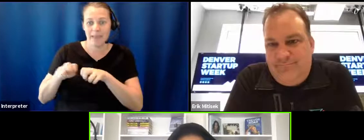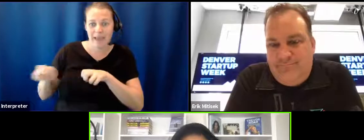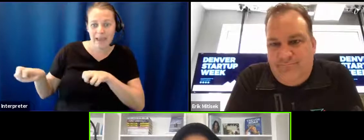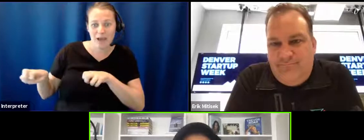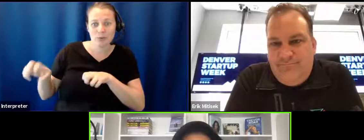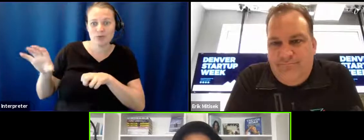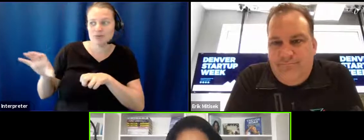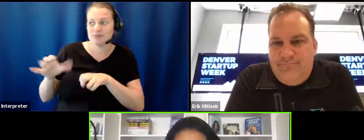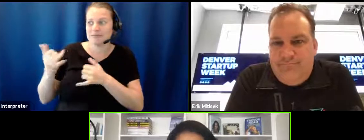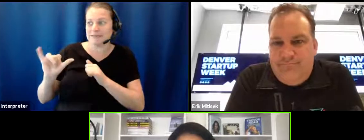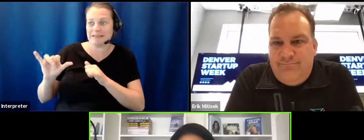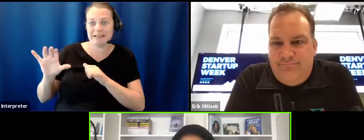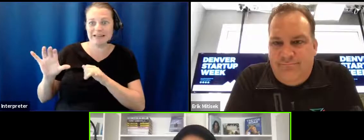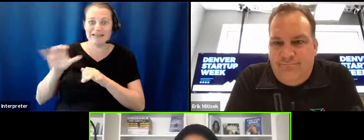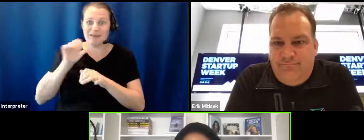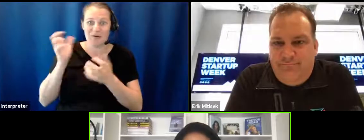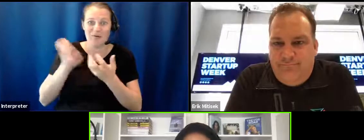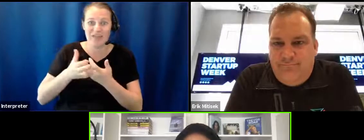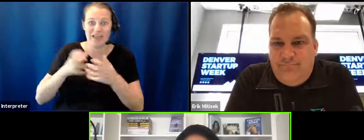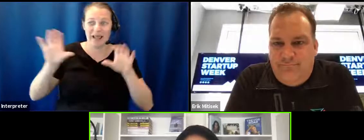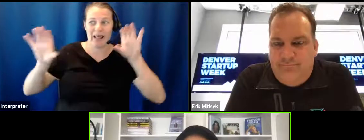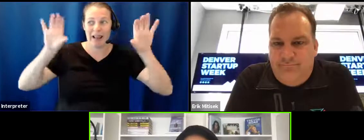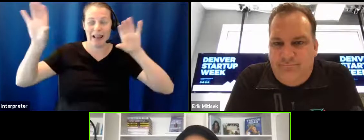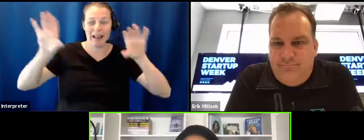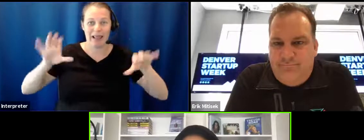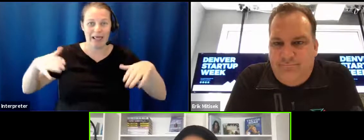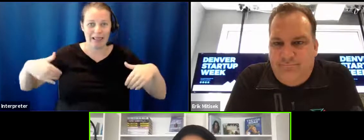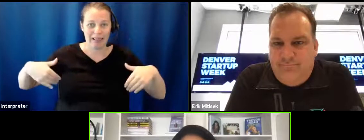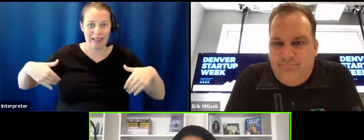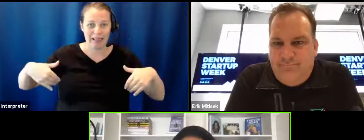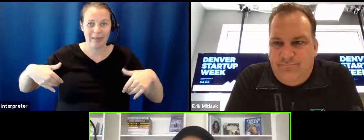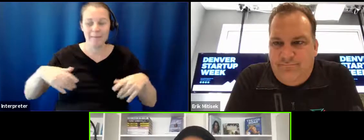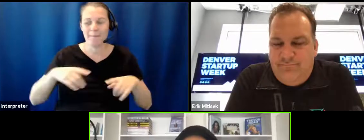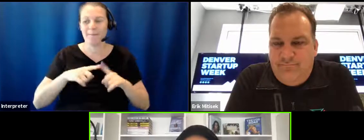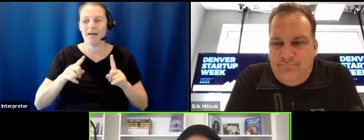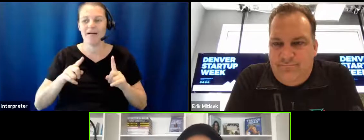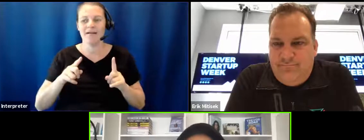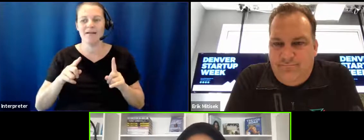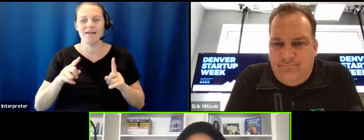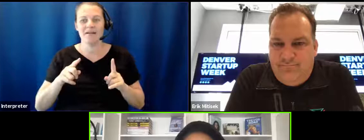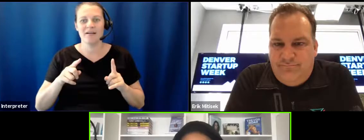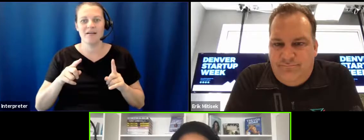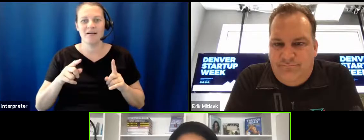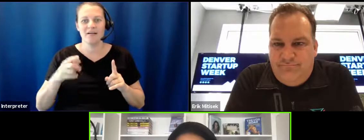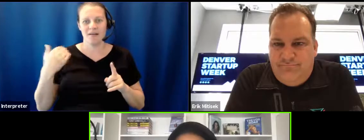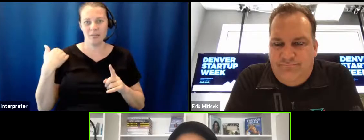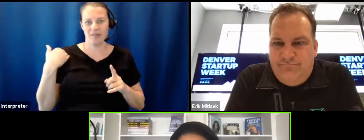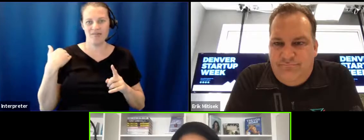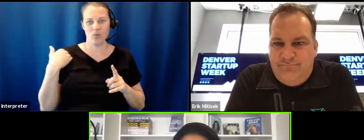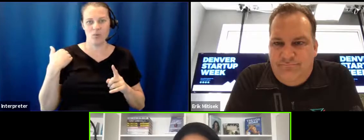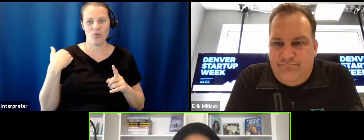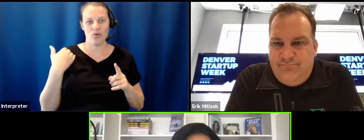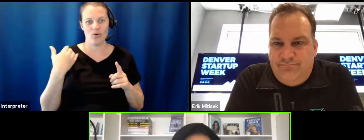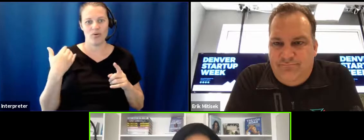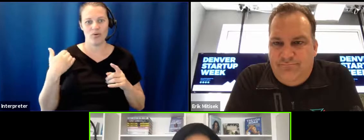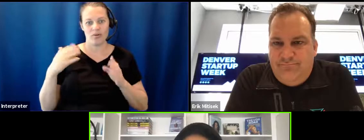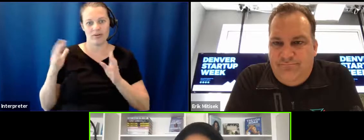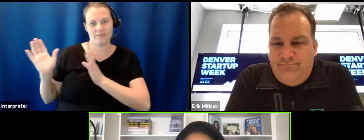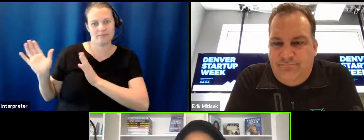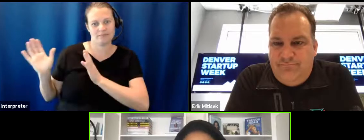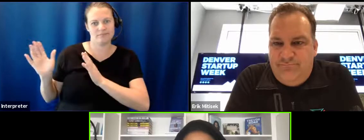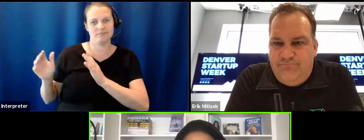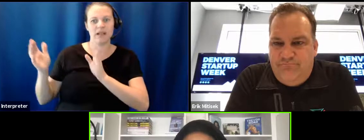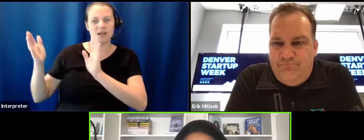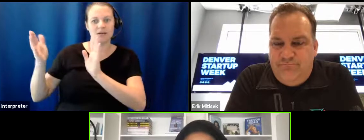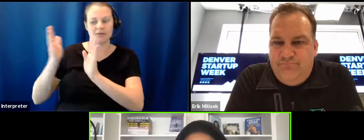you know, that don't even fit yet. But at one point I just had just a row, and I think I still have it over here. It's just